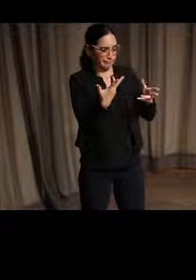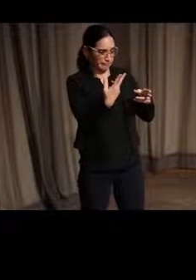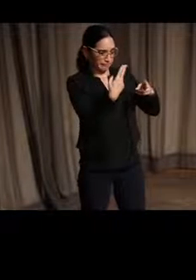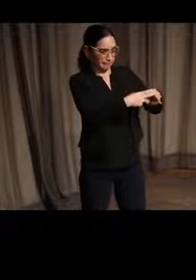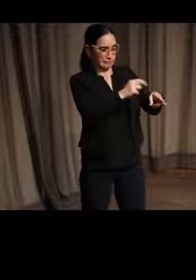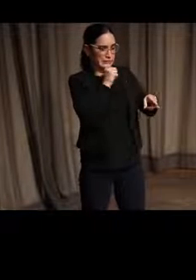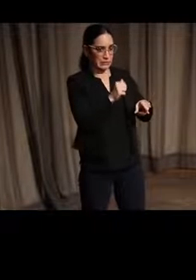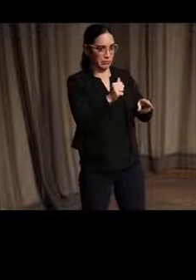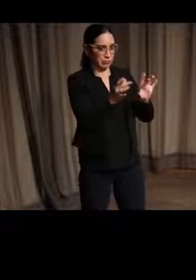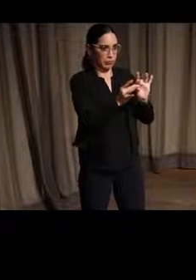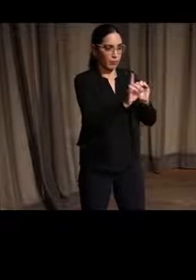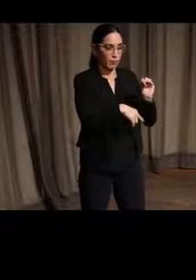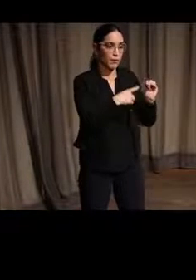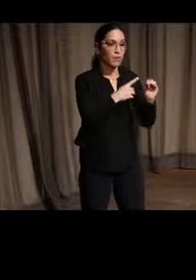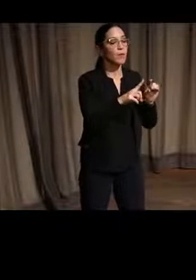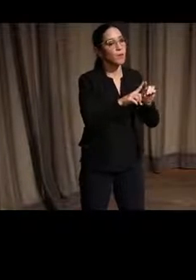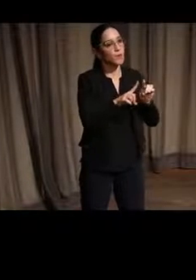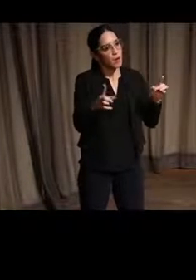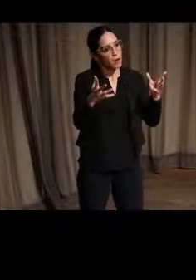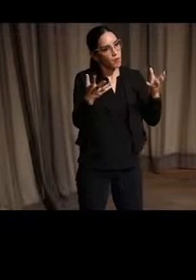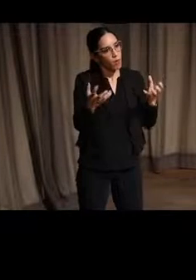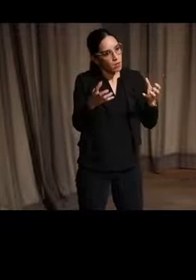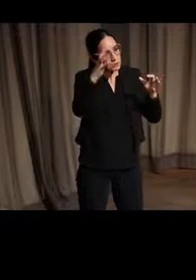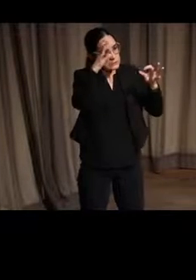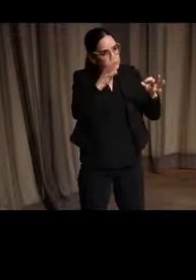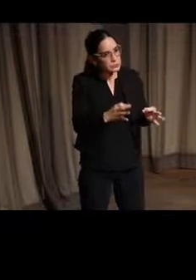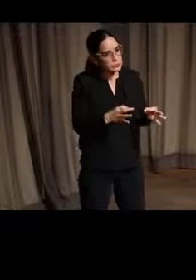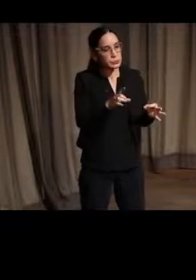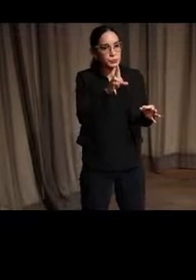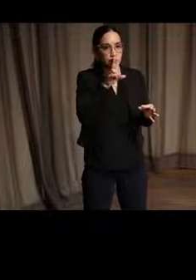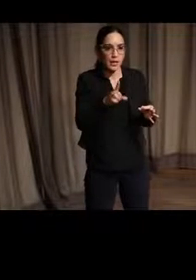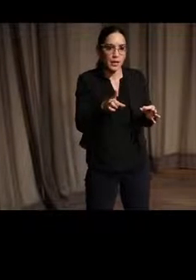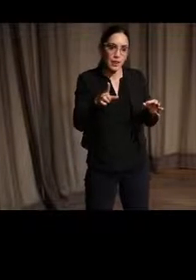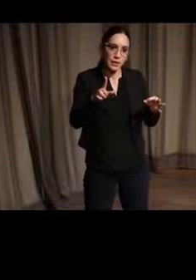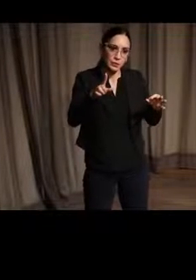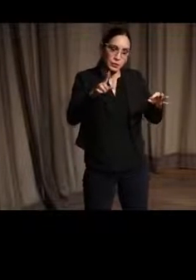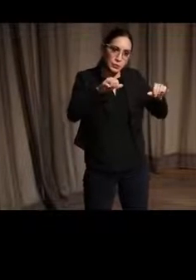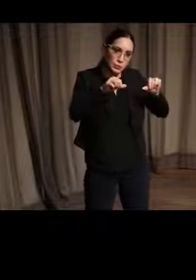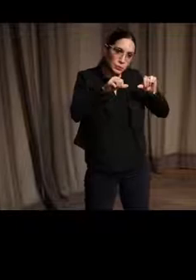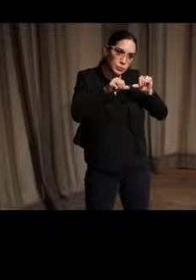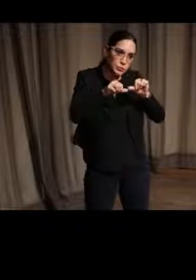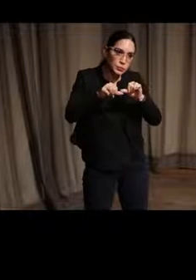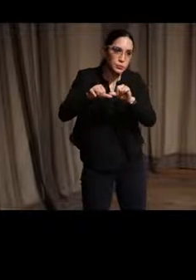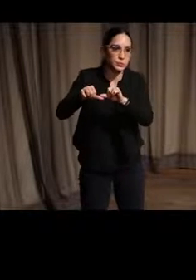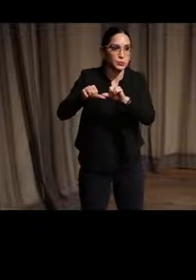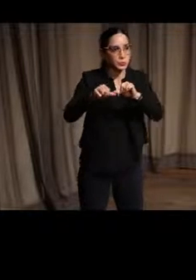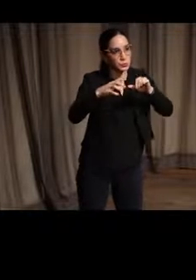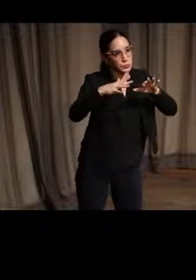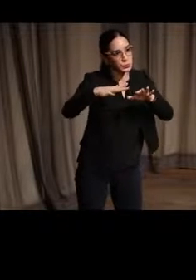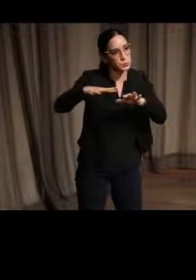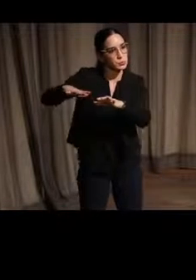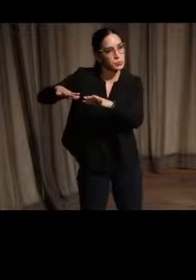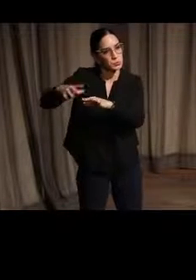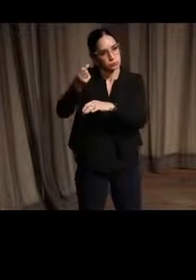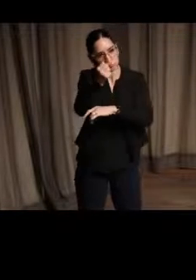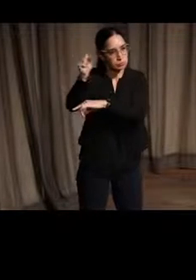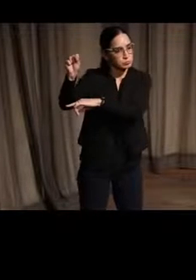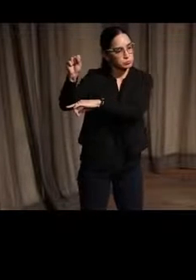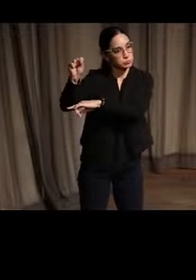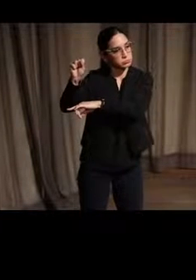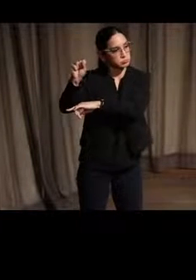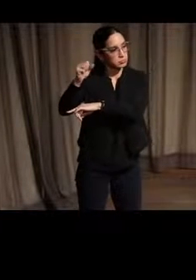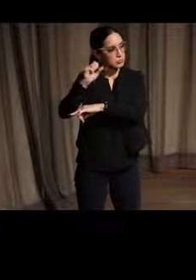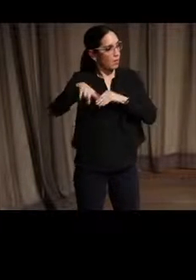this composition, I really wanted it to be like a sonic protest against these new laws. And I wanted it